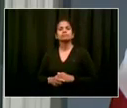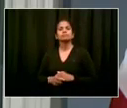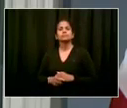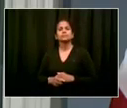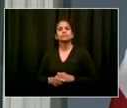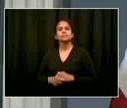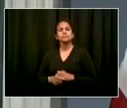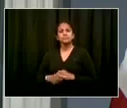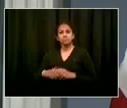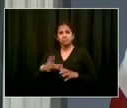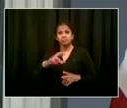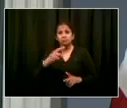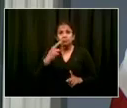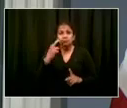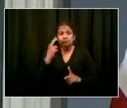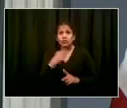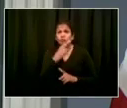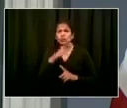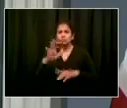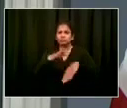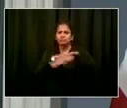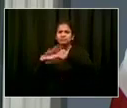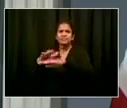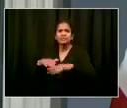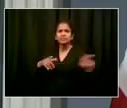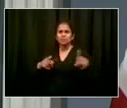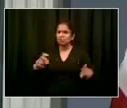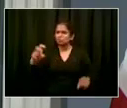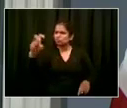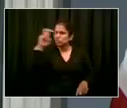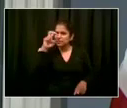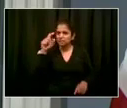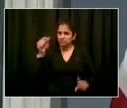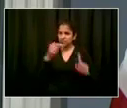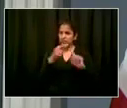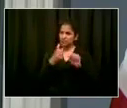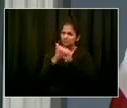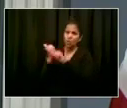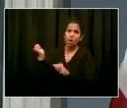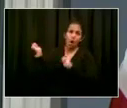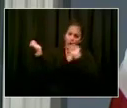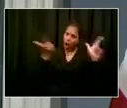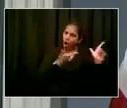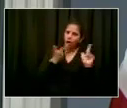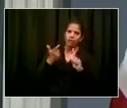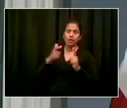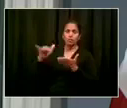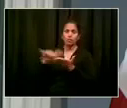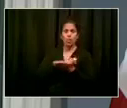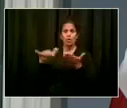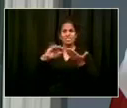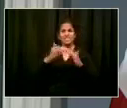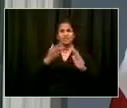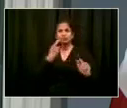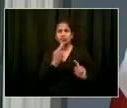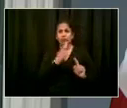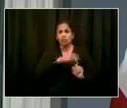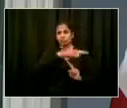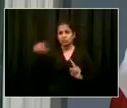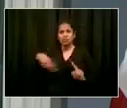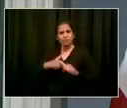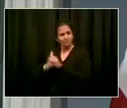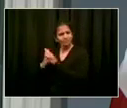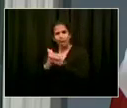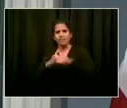to ensure that if we see the spread of COVID intensifying above that 2% test positivity threshold that the